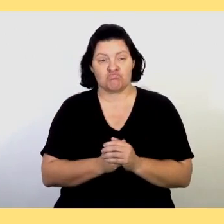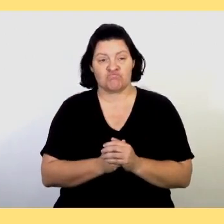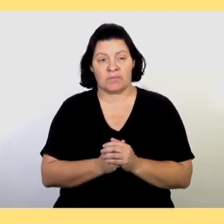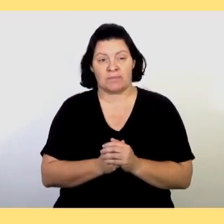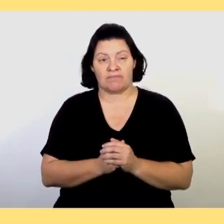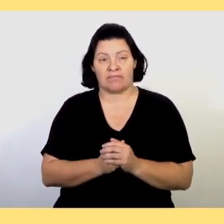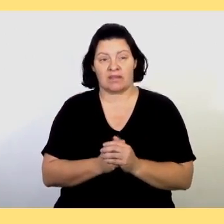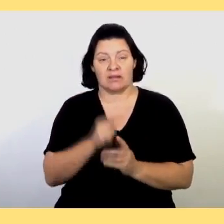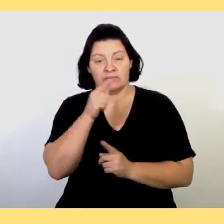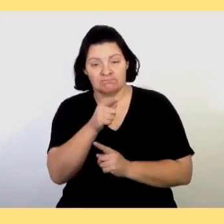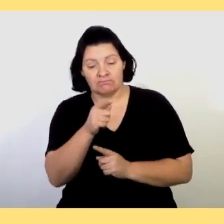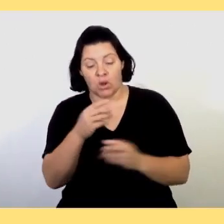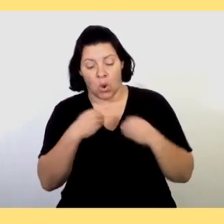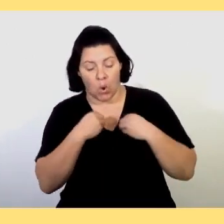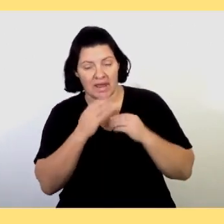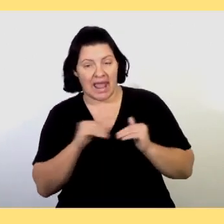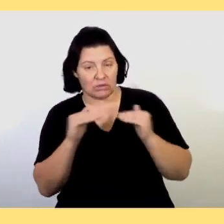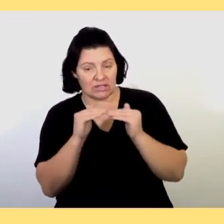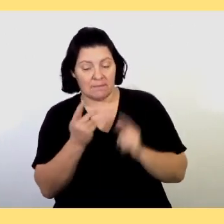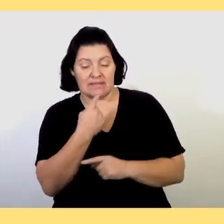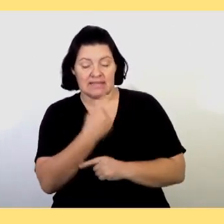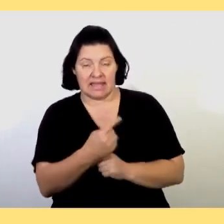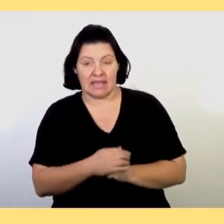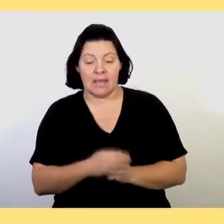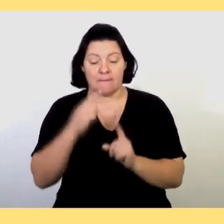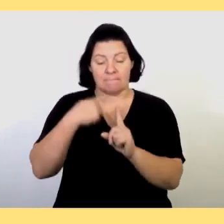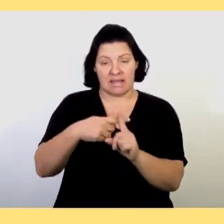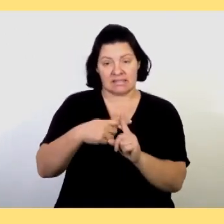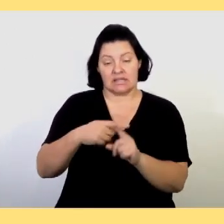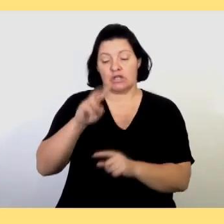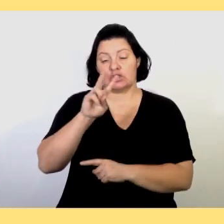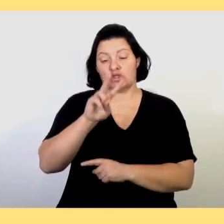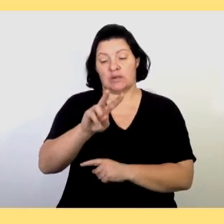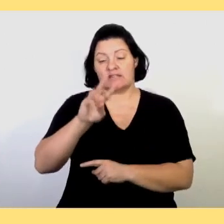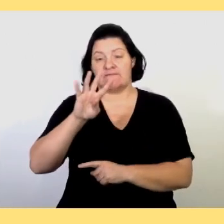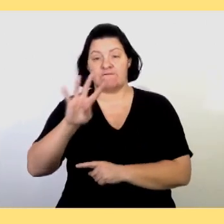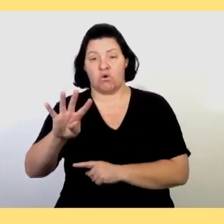coming to my owner's equity. And then on my owner's equity, I'm saying plus